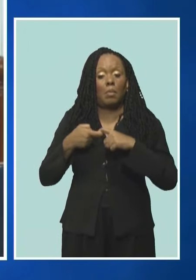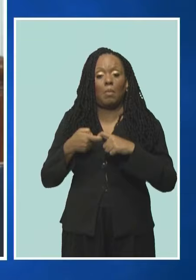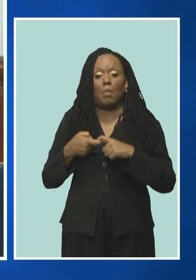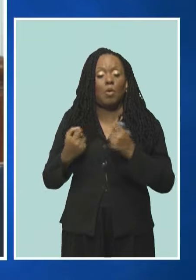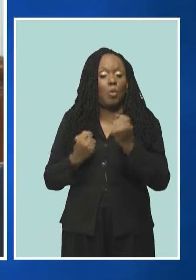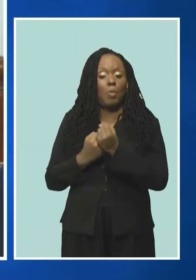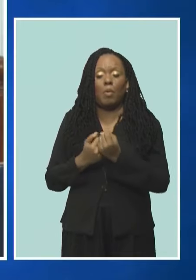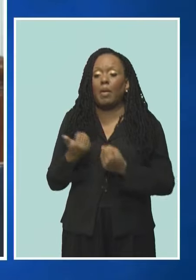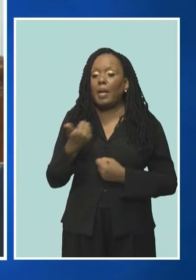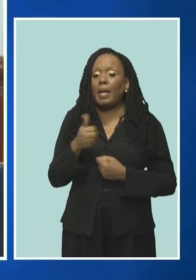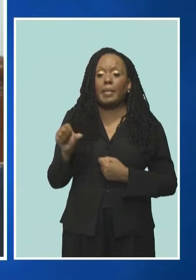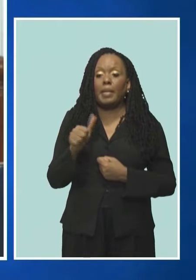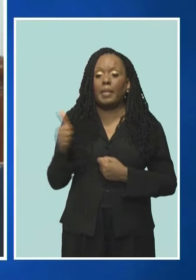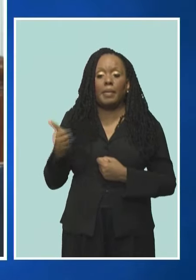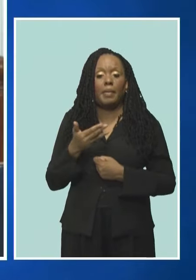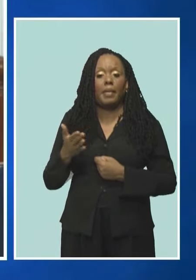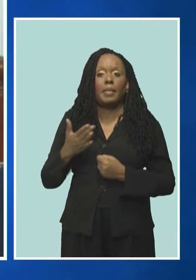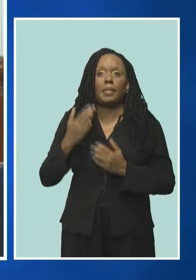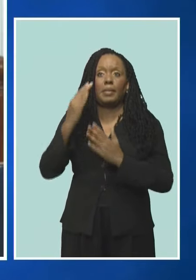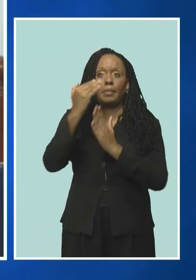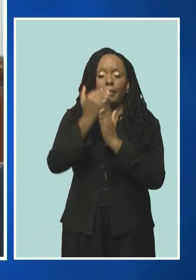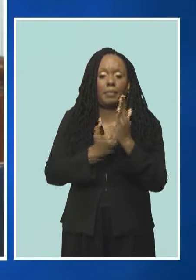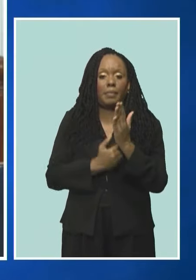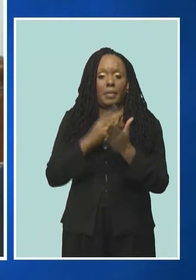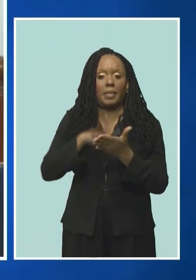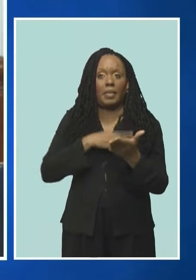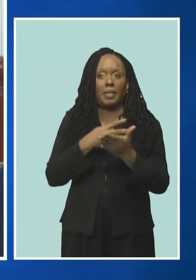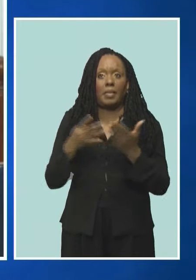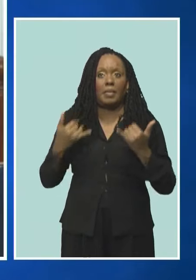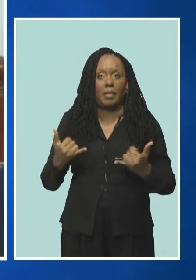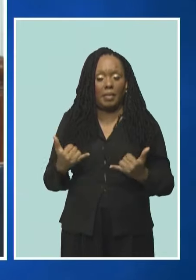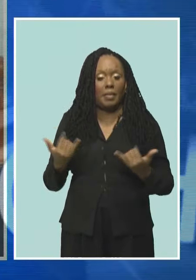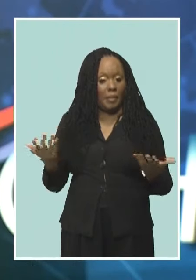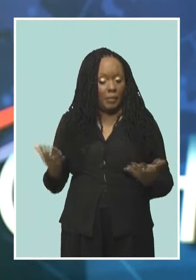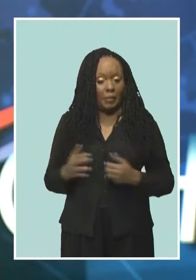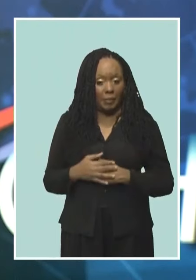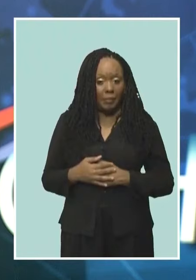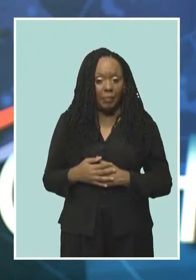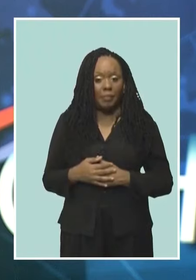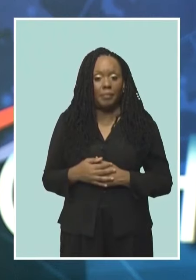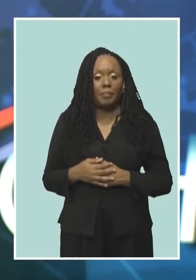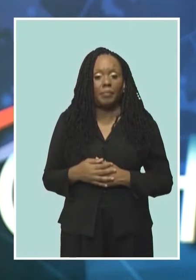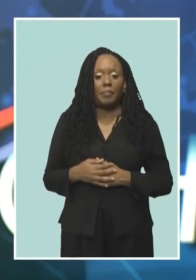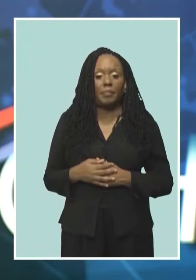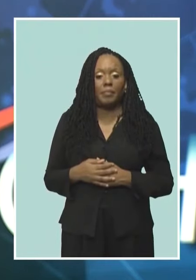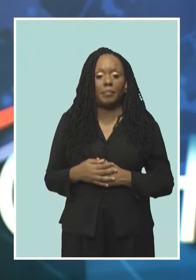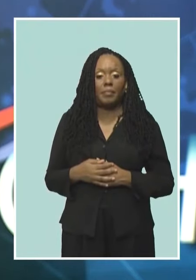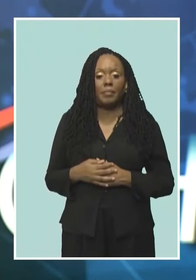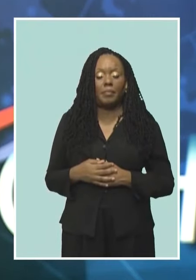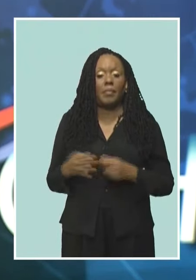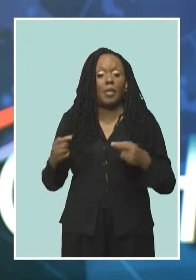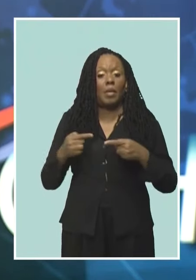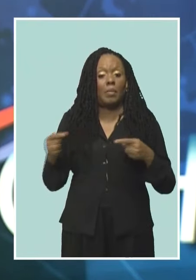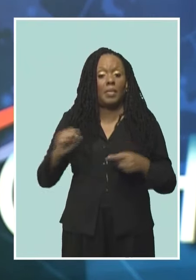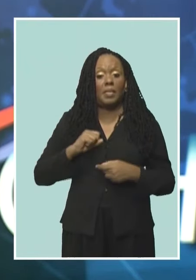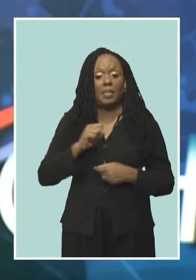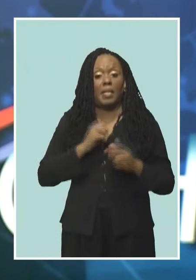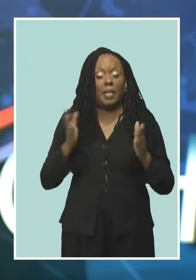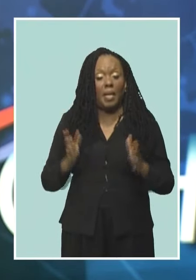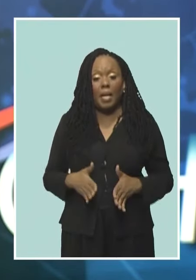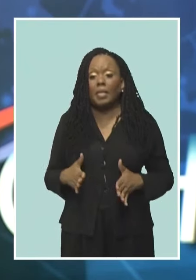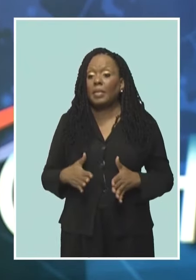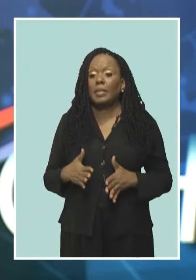For this very same reason, Mr. President, I am obliged. Well, it was at that point that the opposition senators were seen